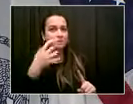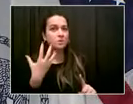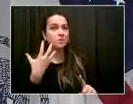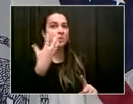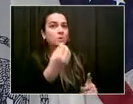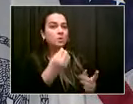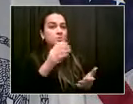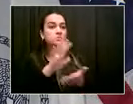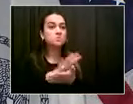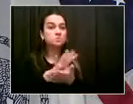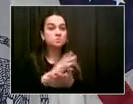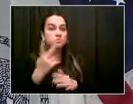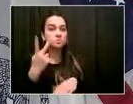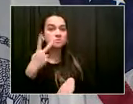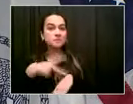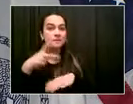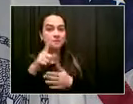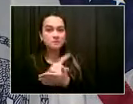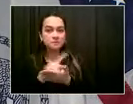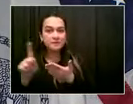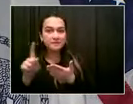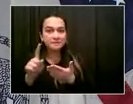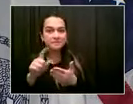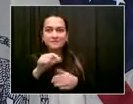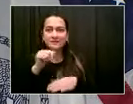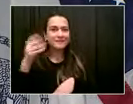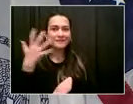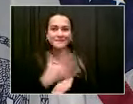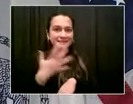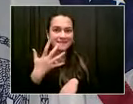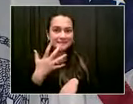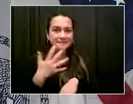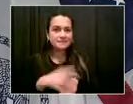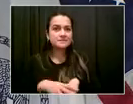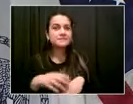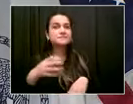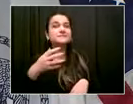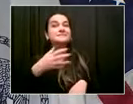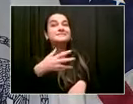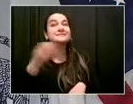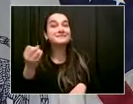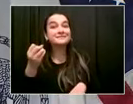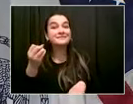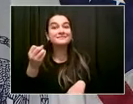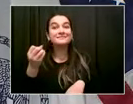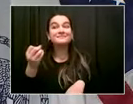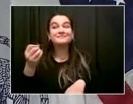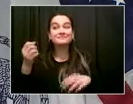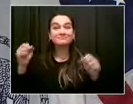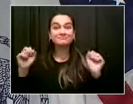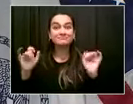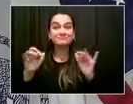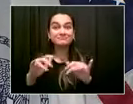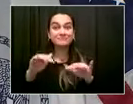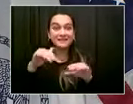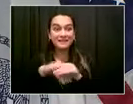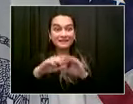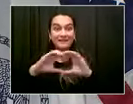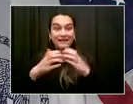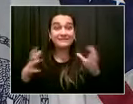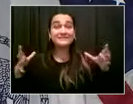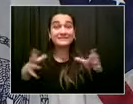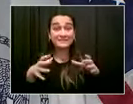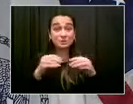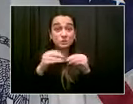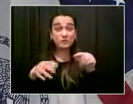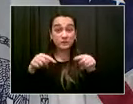don't have a teacher in front of them, and they're watching a teacher on a Zoom. And so there are parents out there who are not